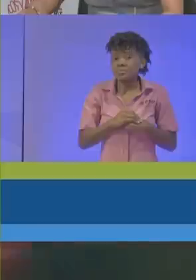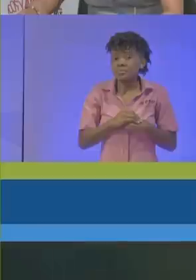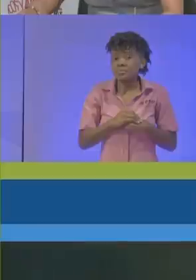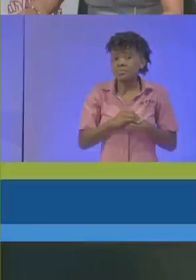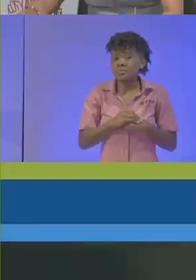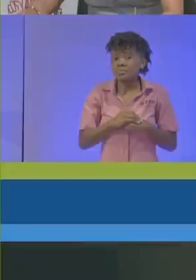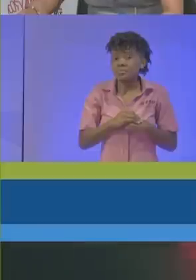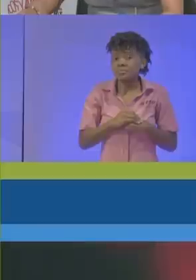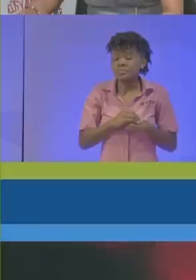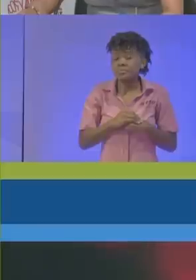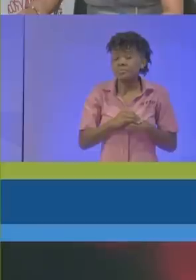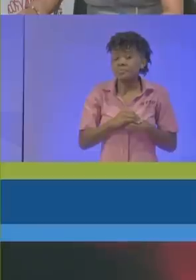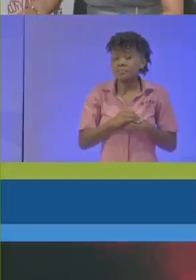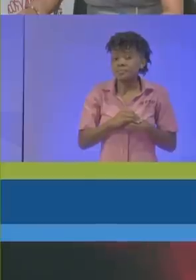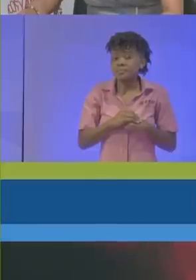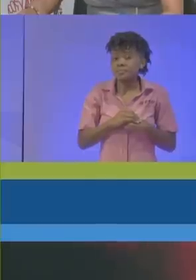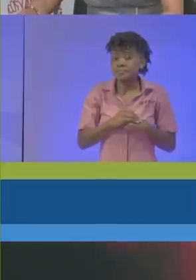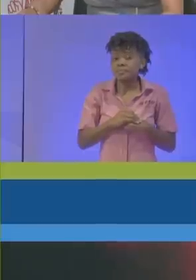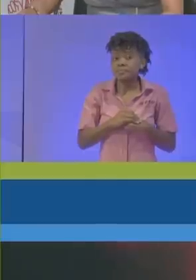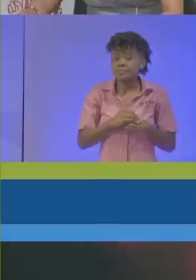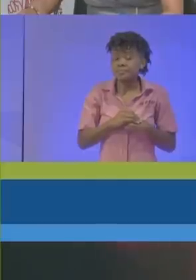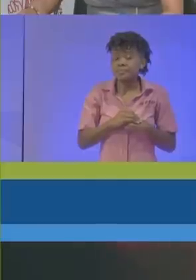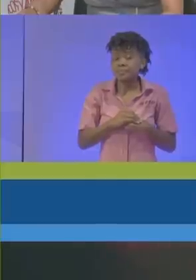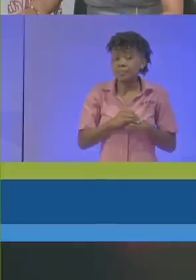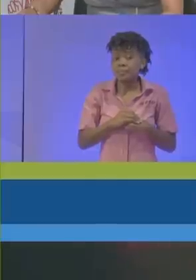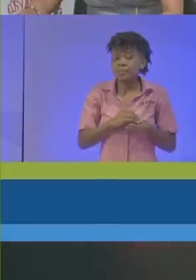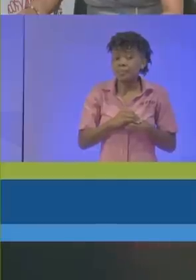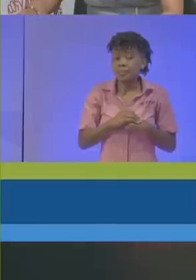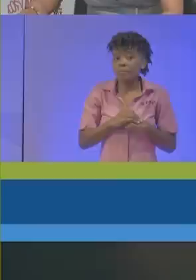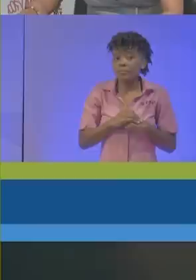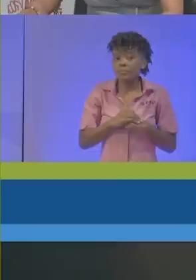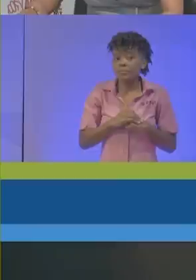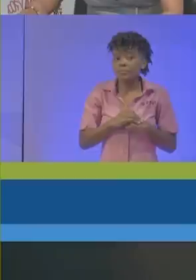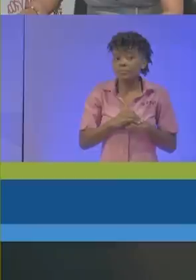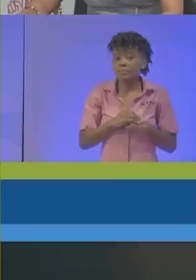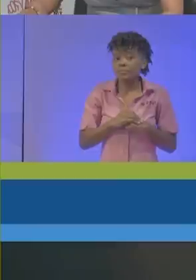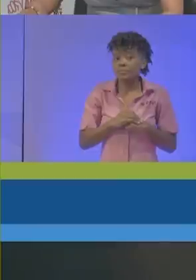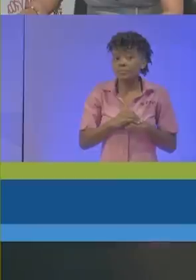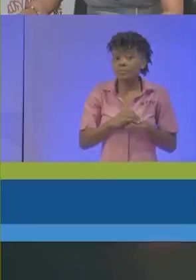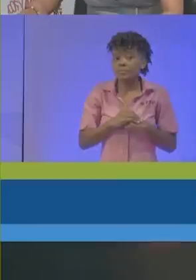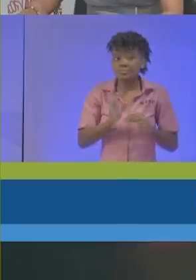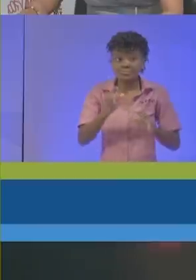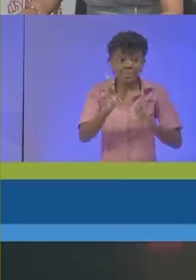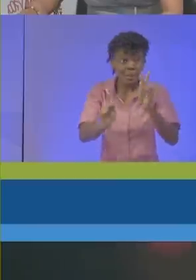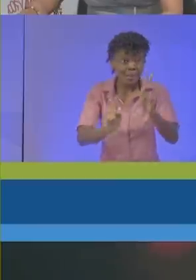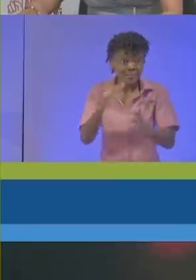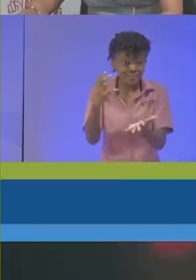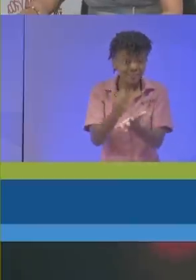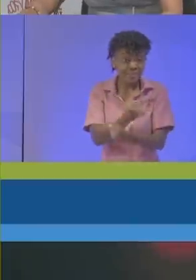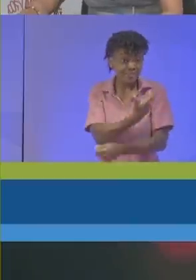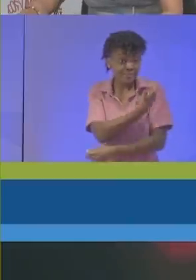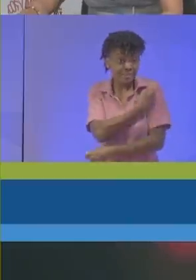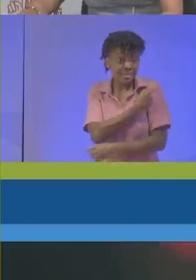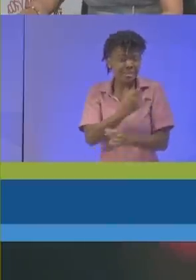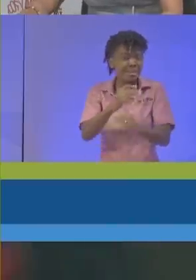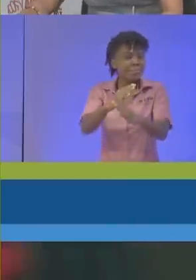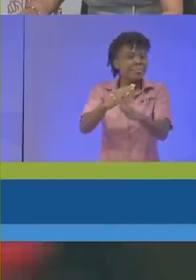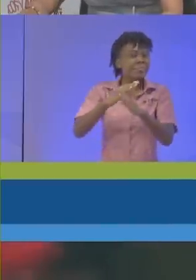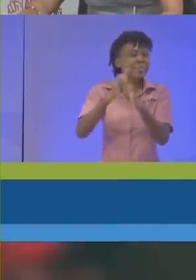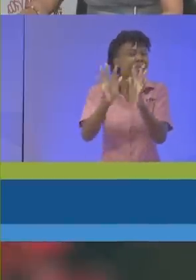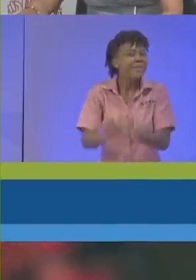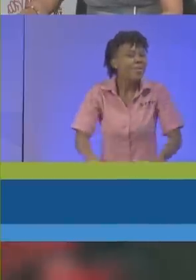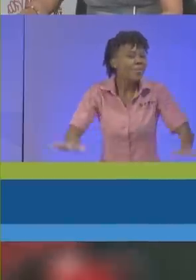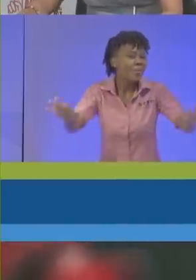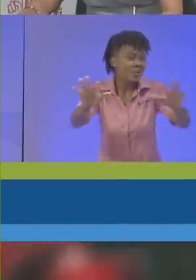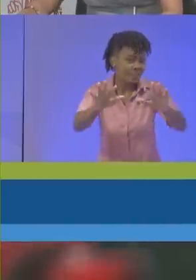people getting vaccinated, they also protect everyone around them. And let me give you an example. There